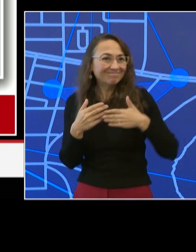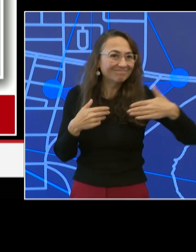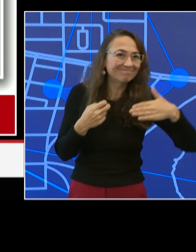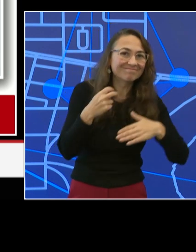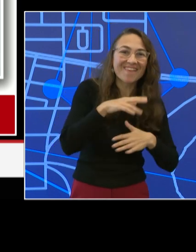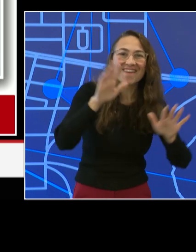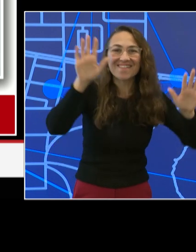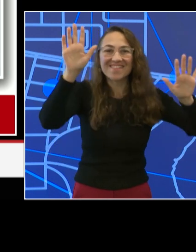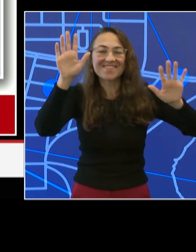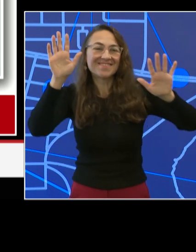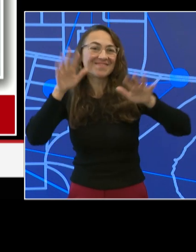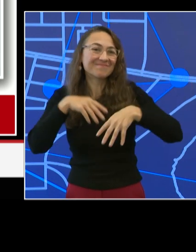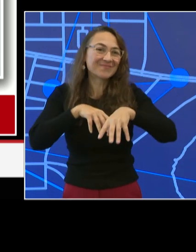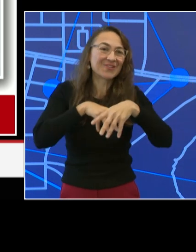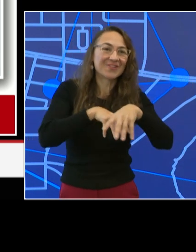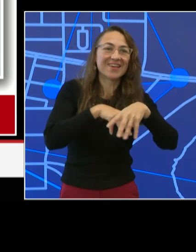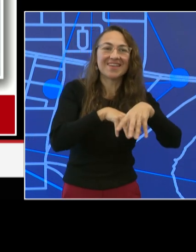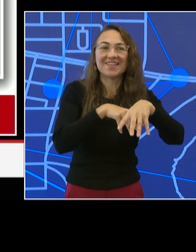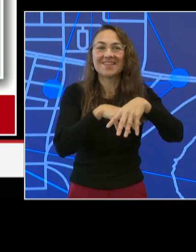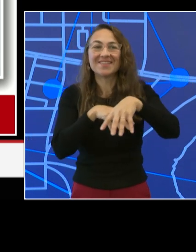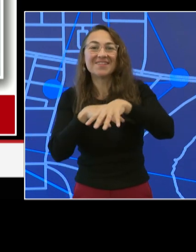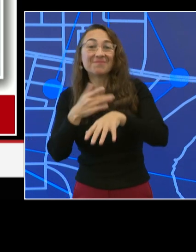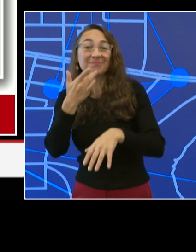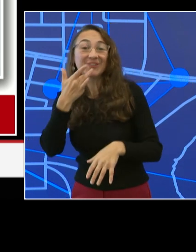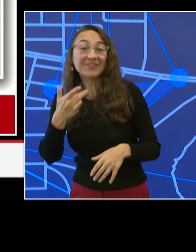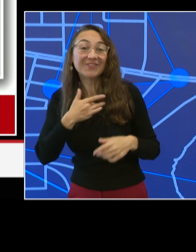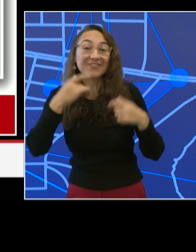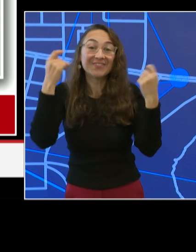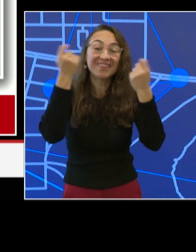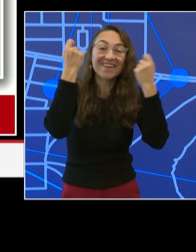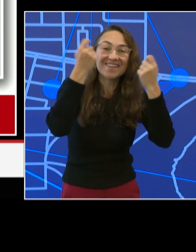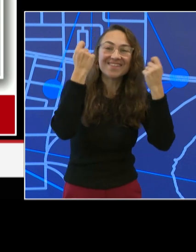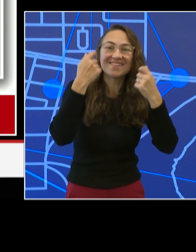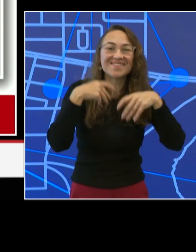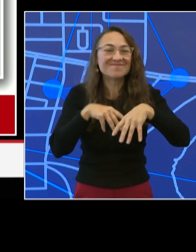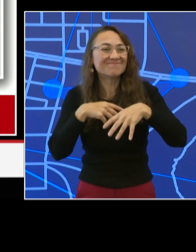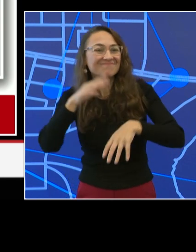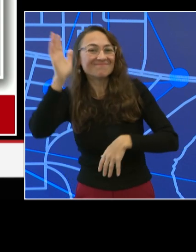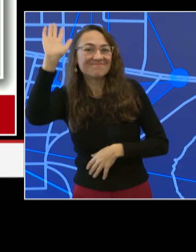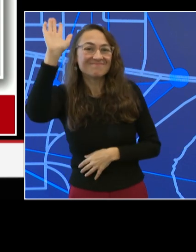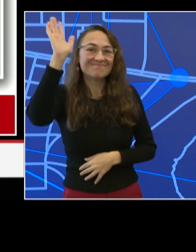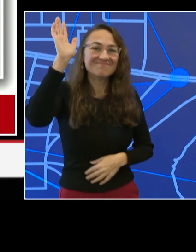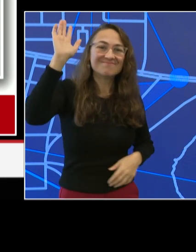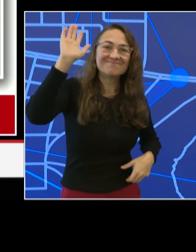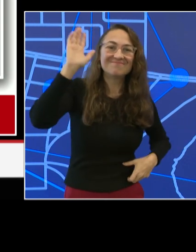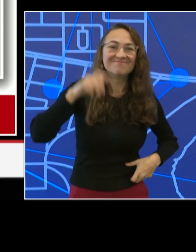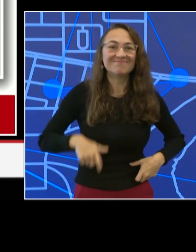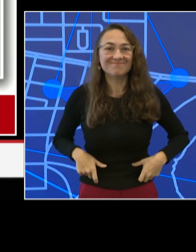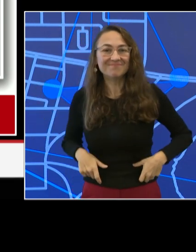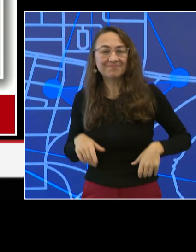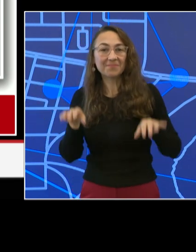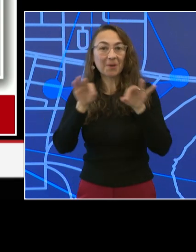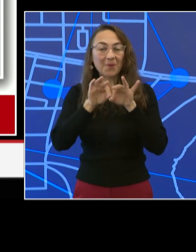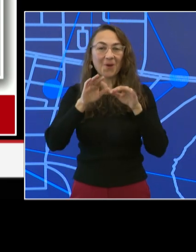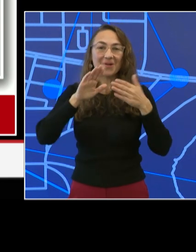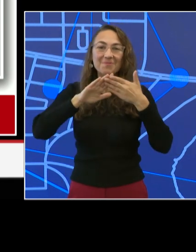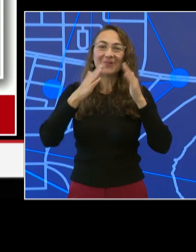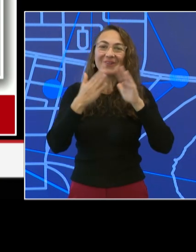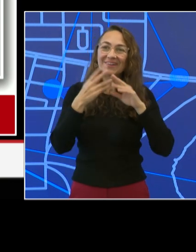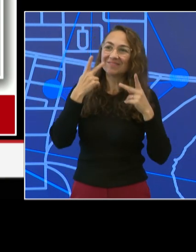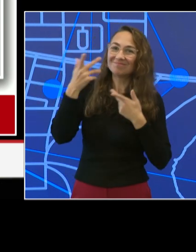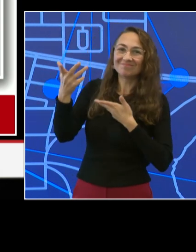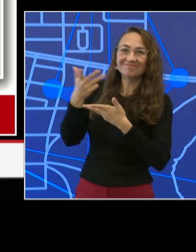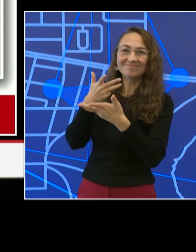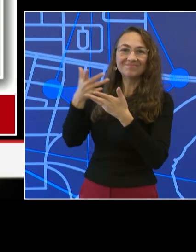more important to us than upholding the trust of our community that we serve. And that's why we continue to ensure that we're providing spaces for